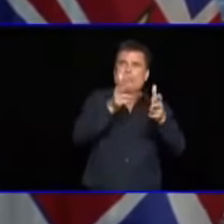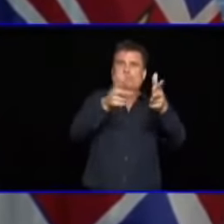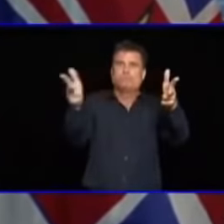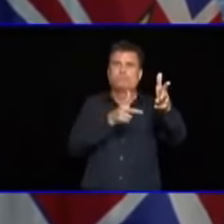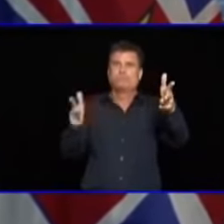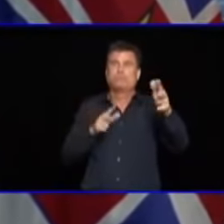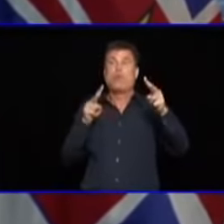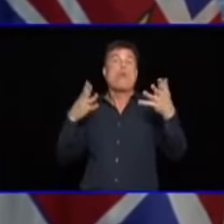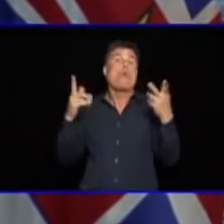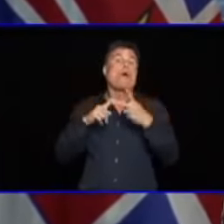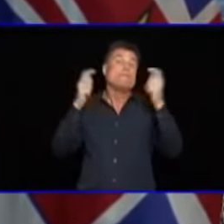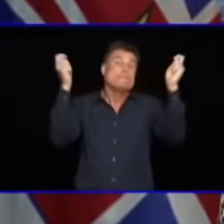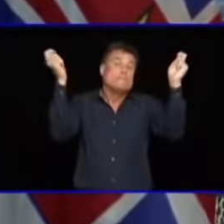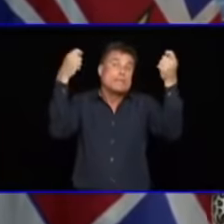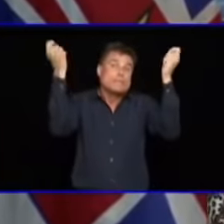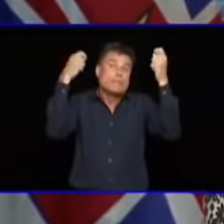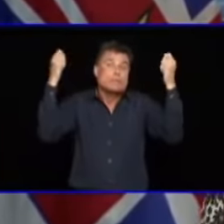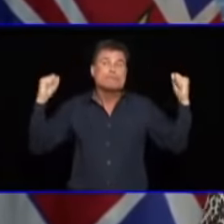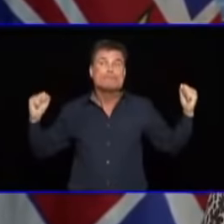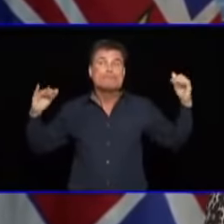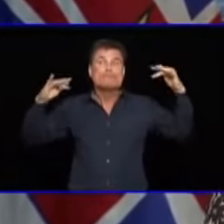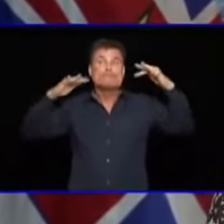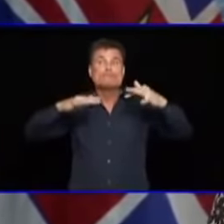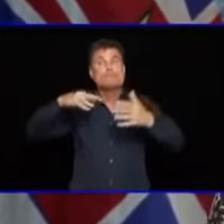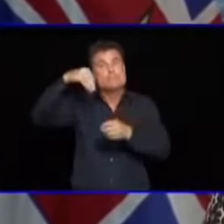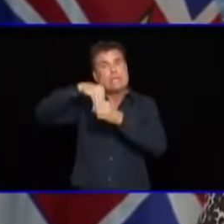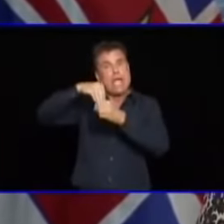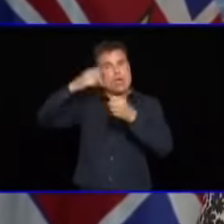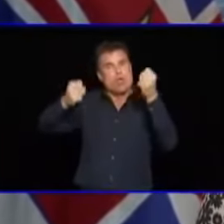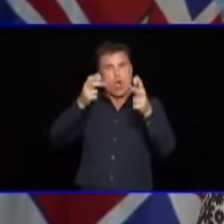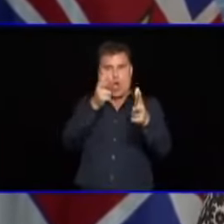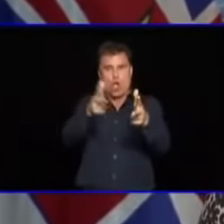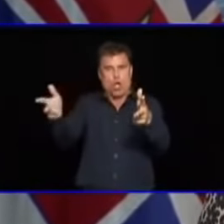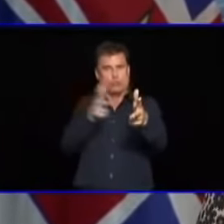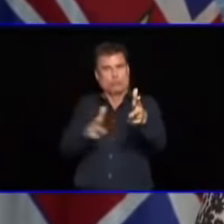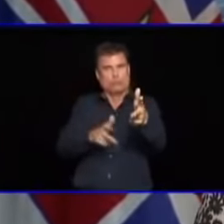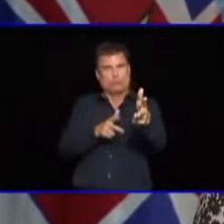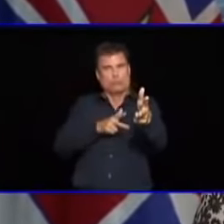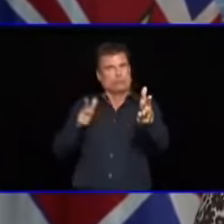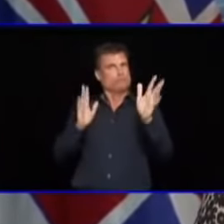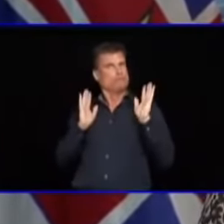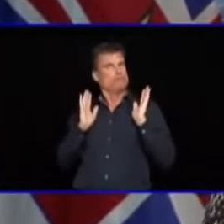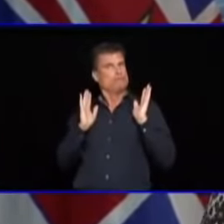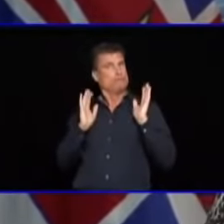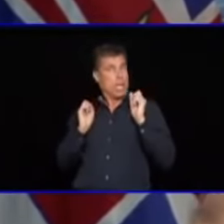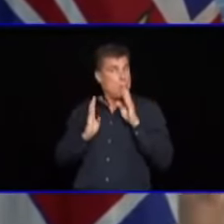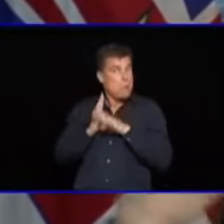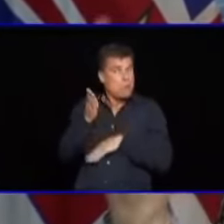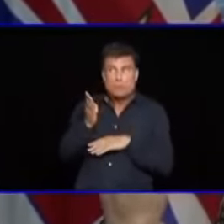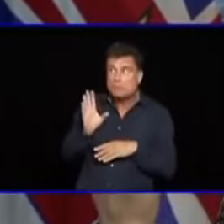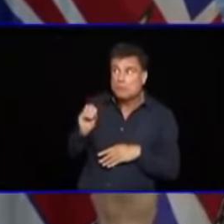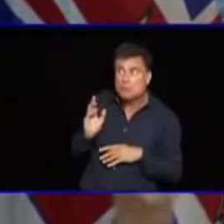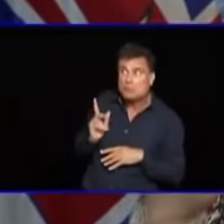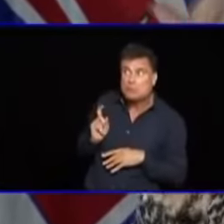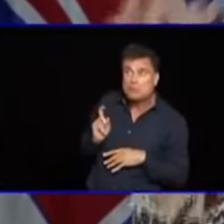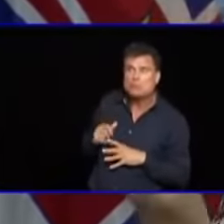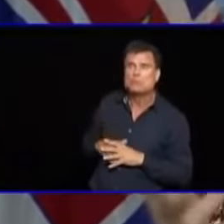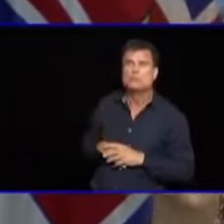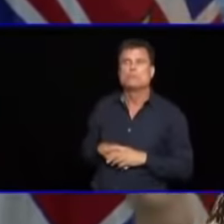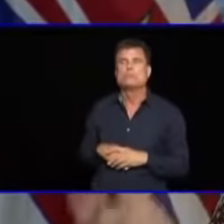been consistent with our mass gathering number, and that is 50. We do have provisions for